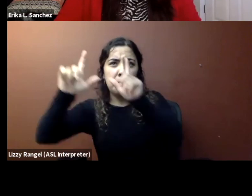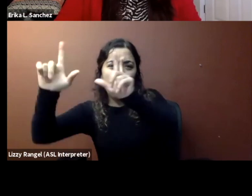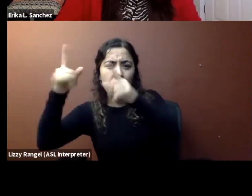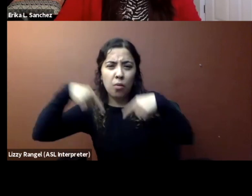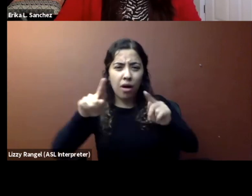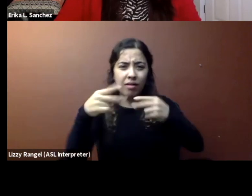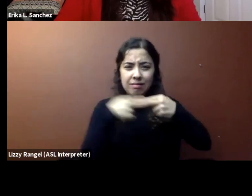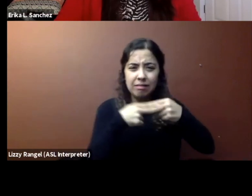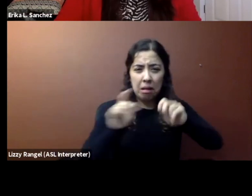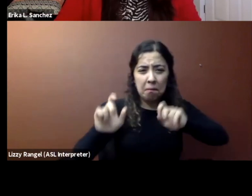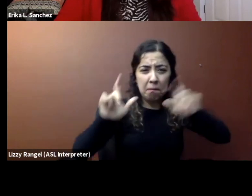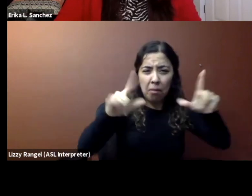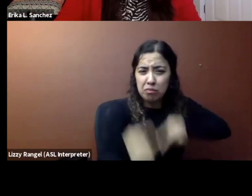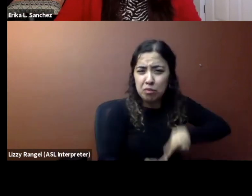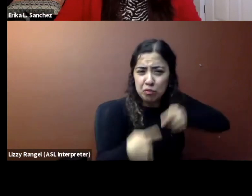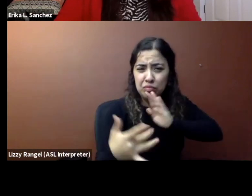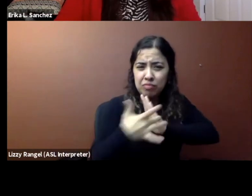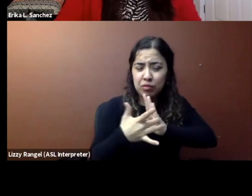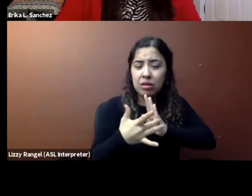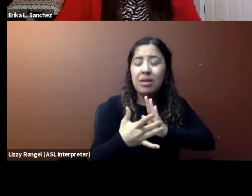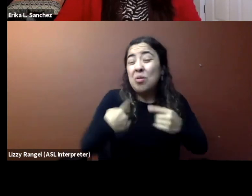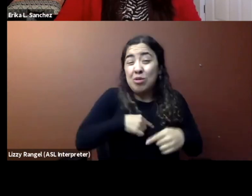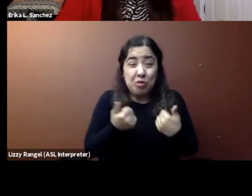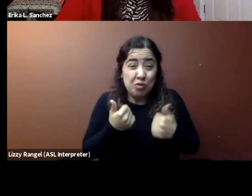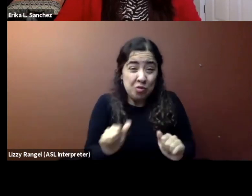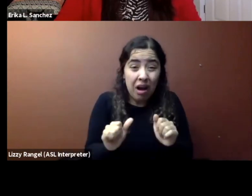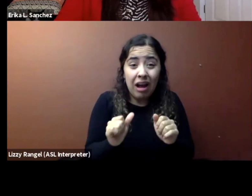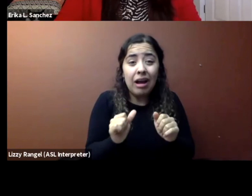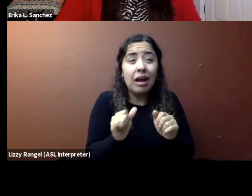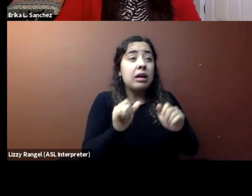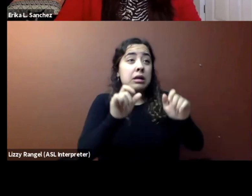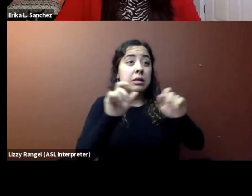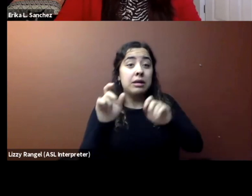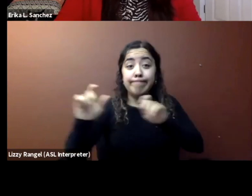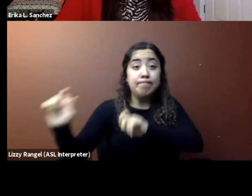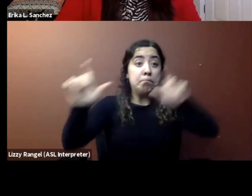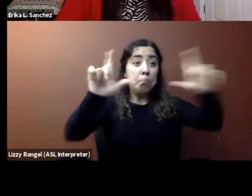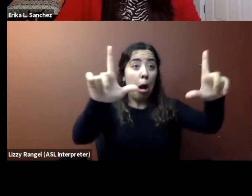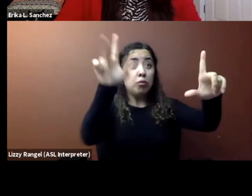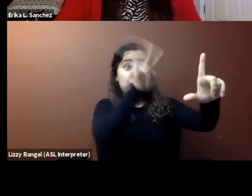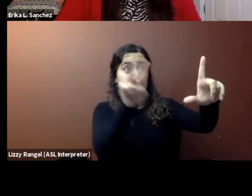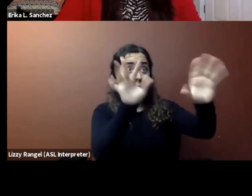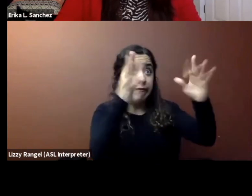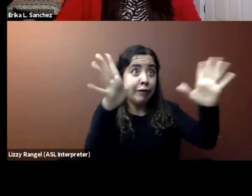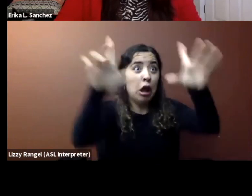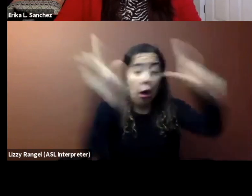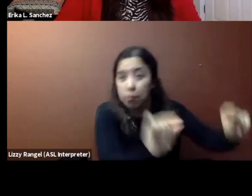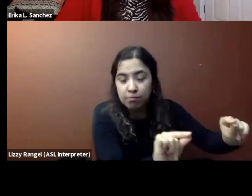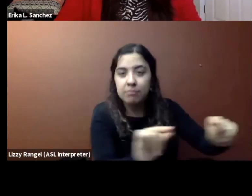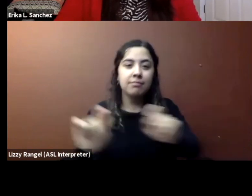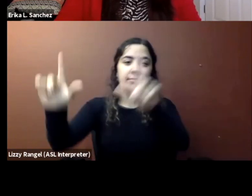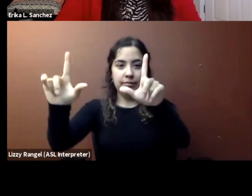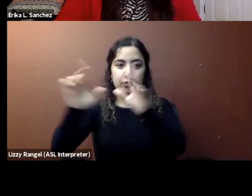that we can to have the slide up just long enough for us to read it, and then take the slide down. So if you cannot find